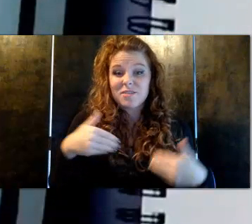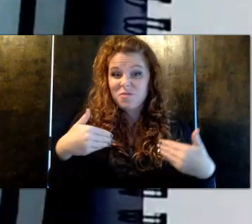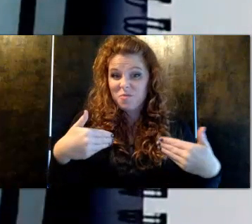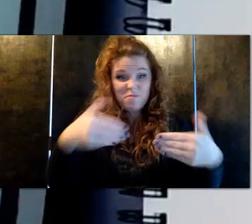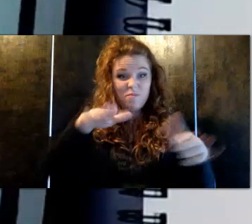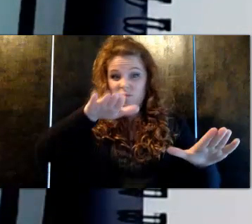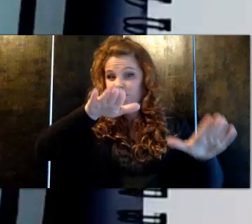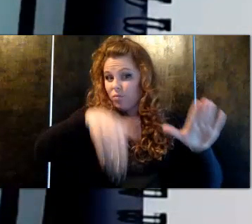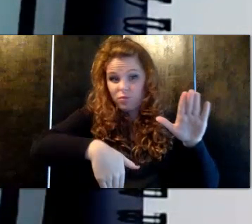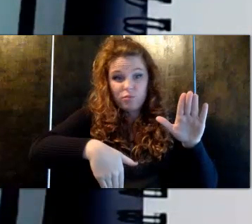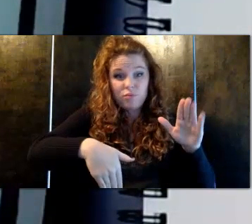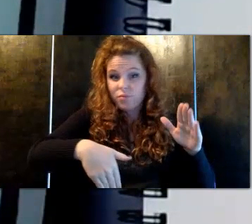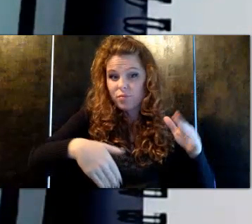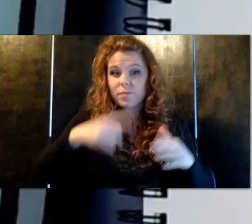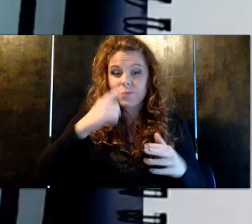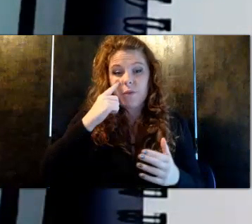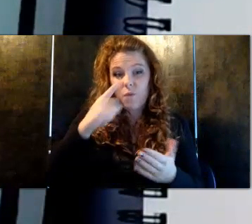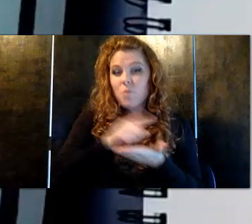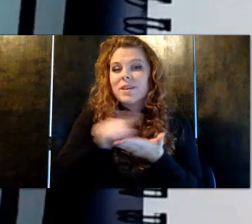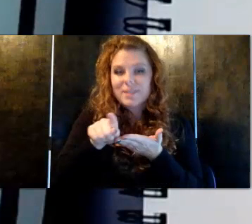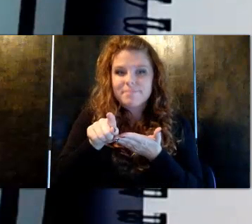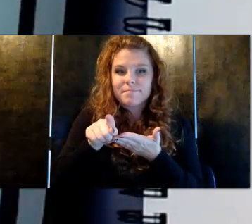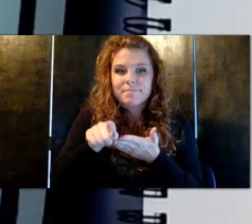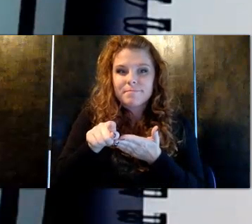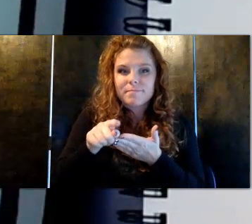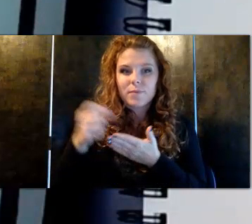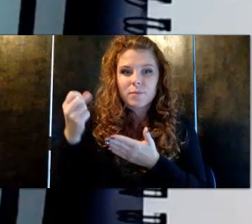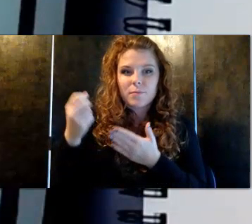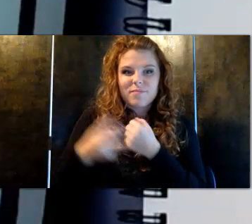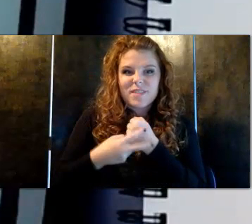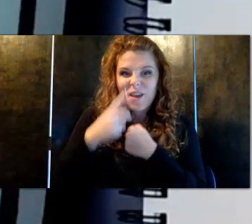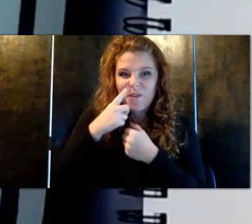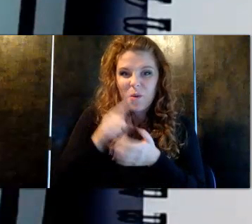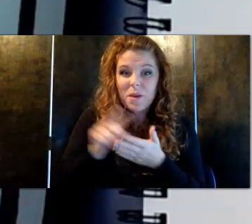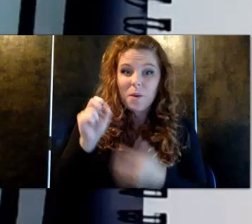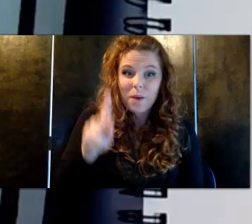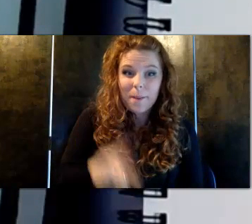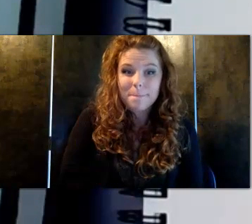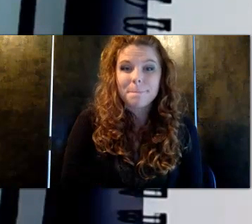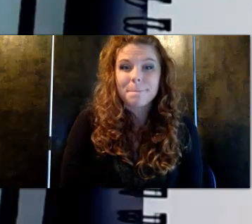of the page for what I'm doing the rest of the week. Okay?